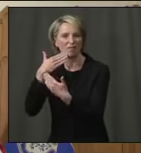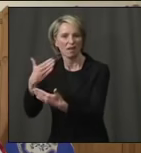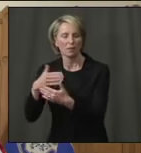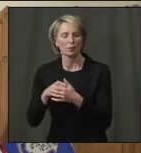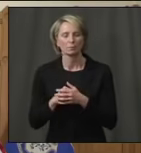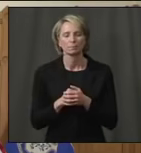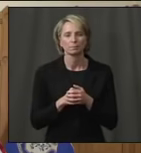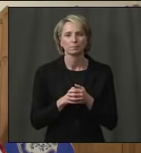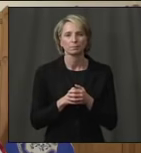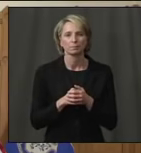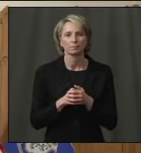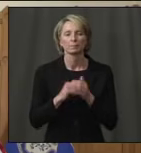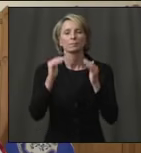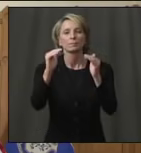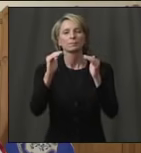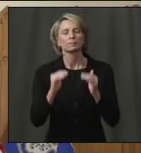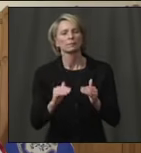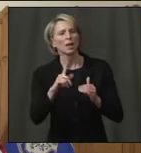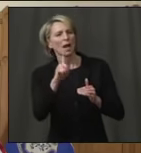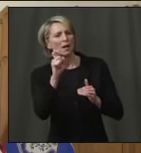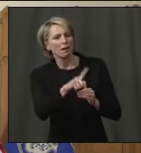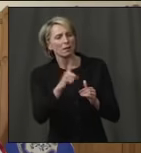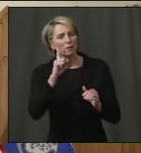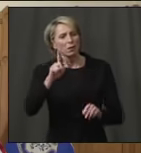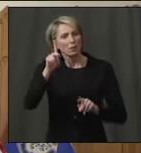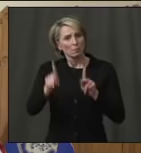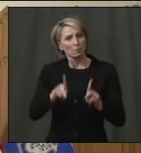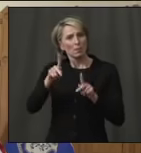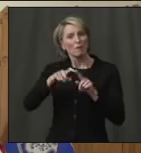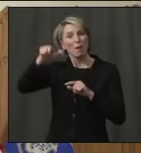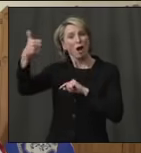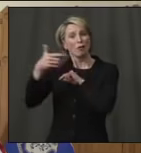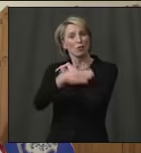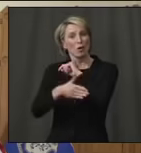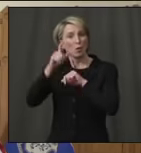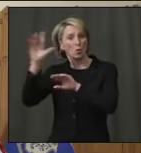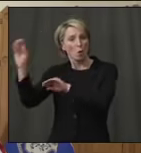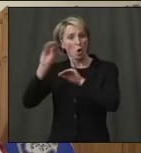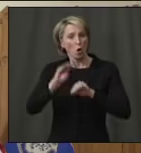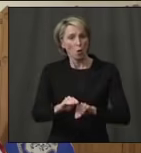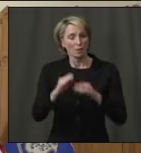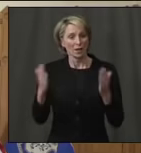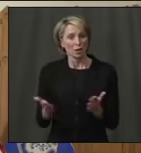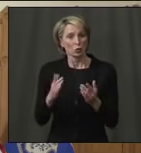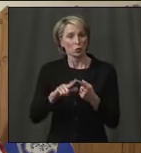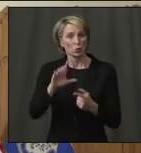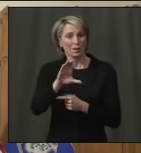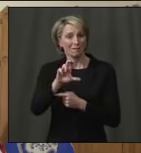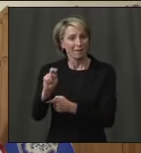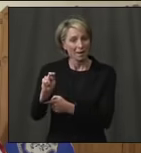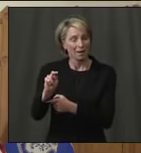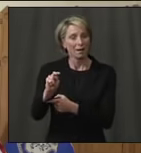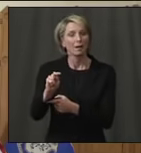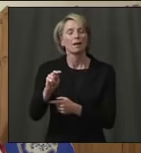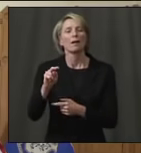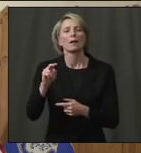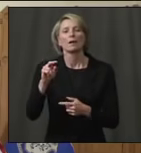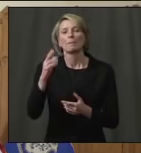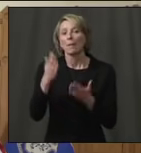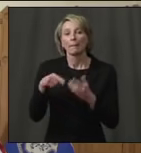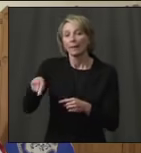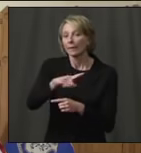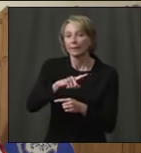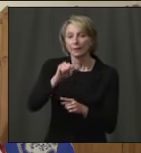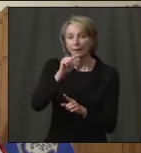undocumented people here in the state of Connecticut. There are some organizations, putting some efforts